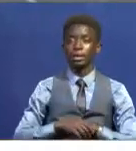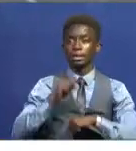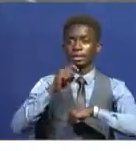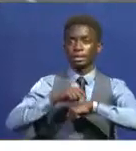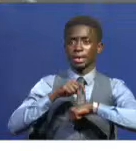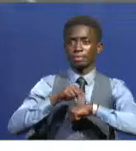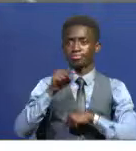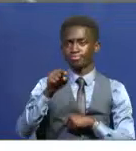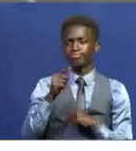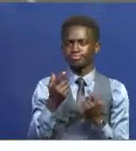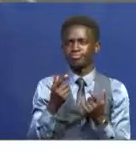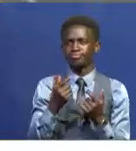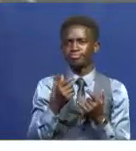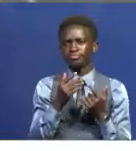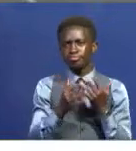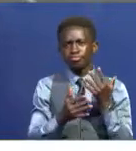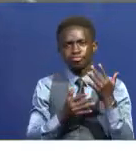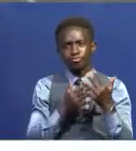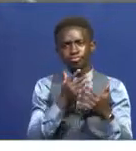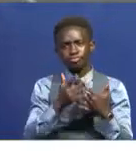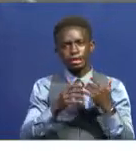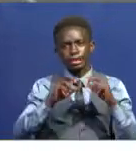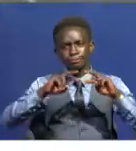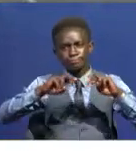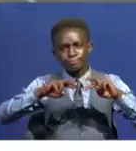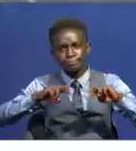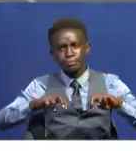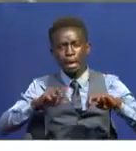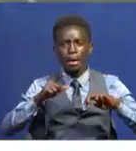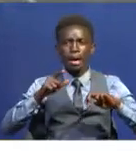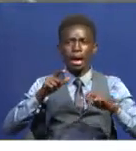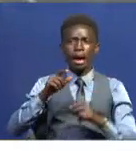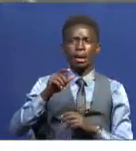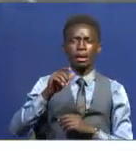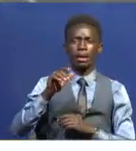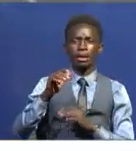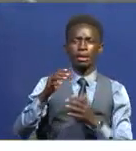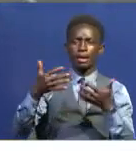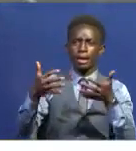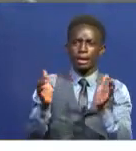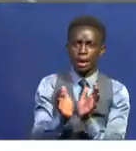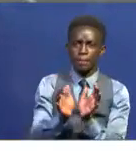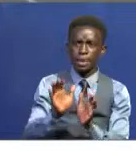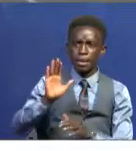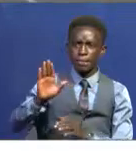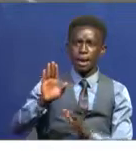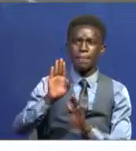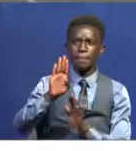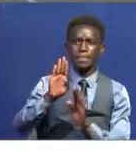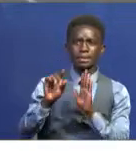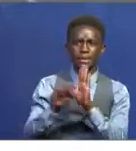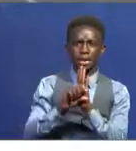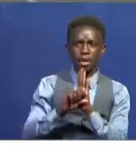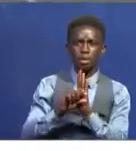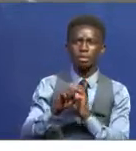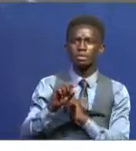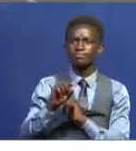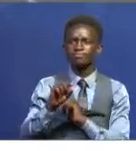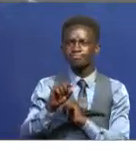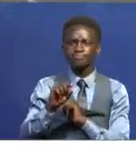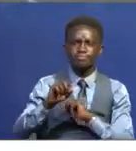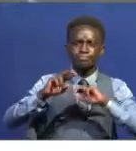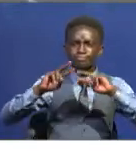go through the company's background or even doing elaborate research on